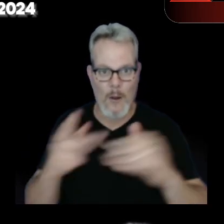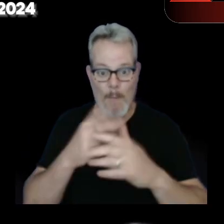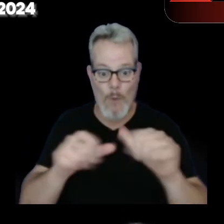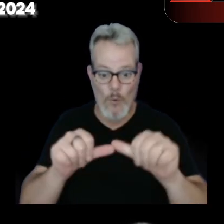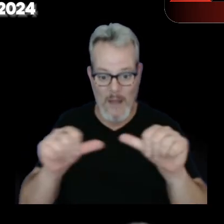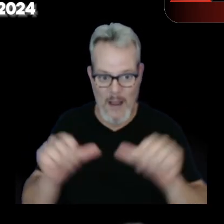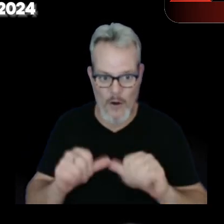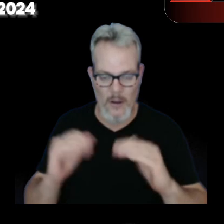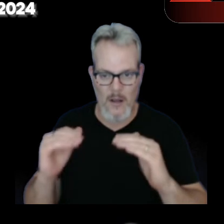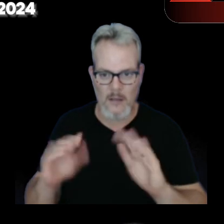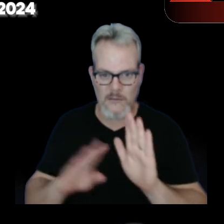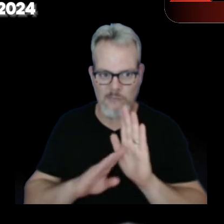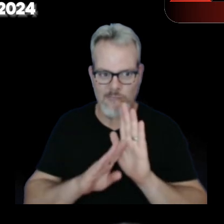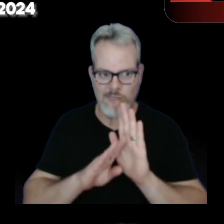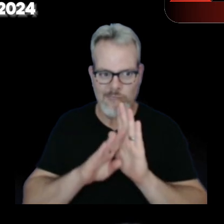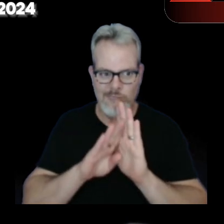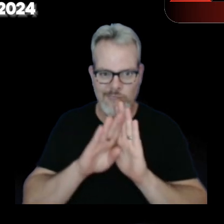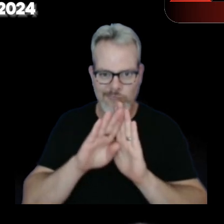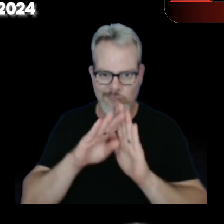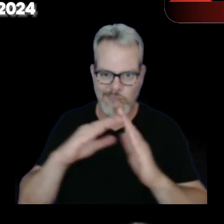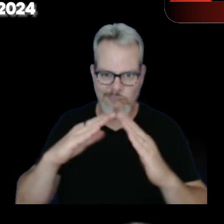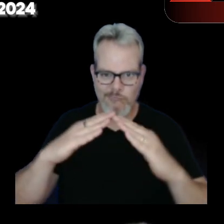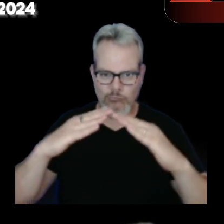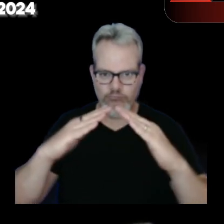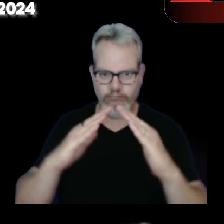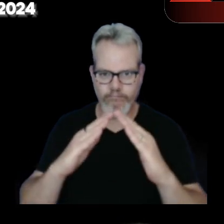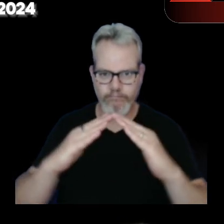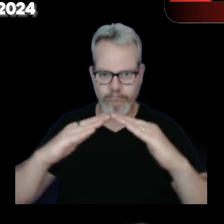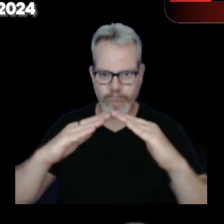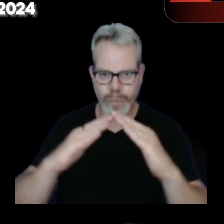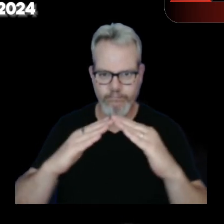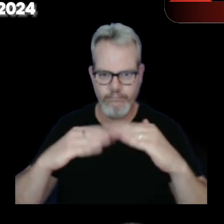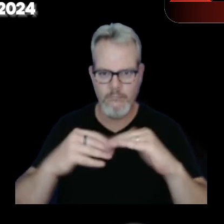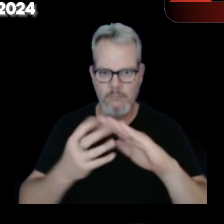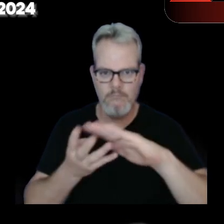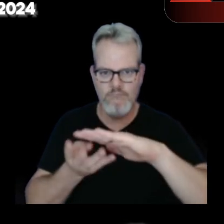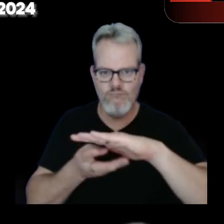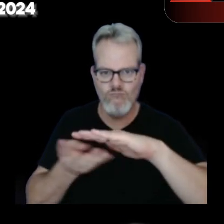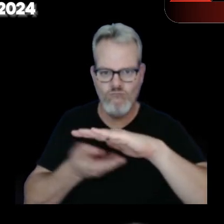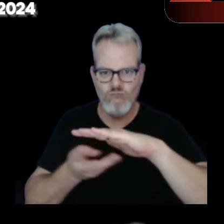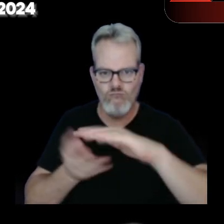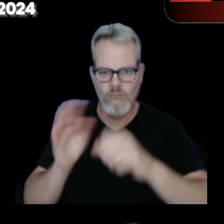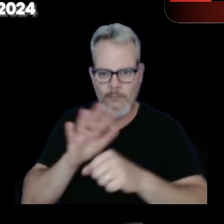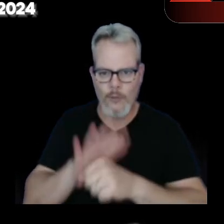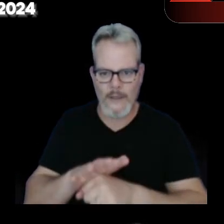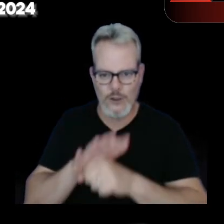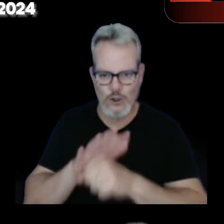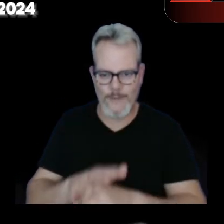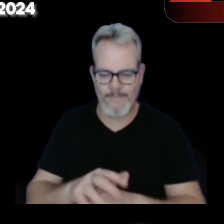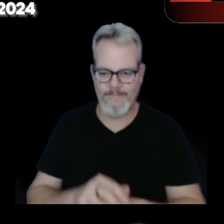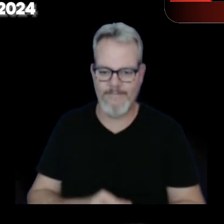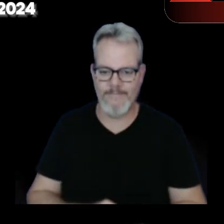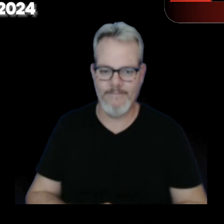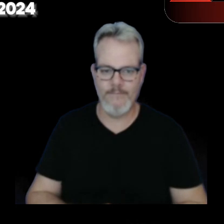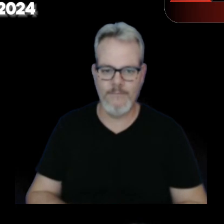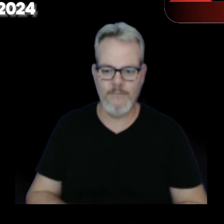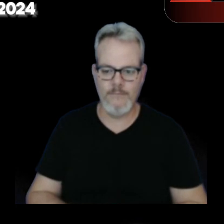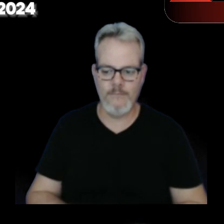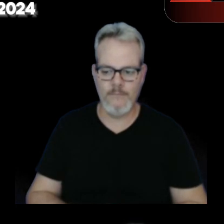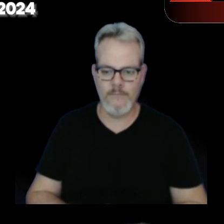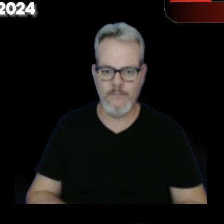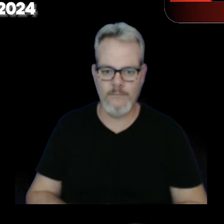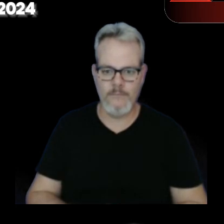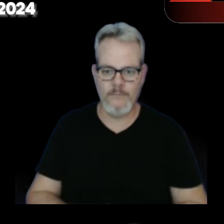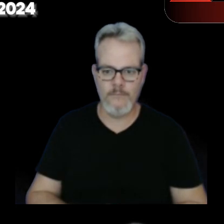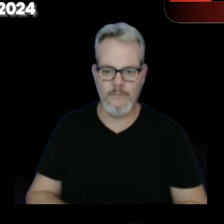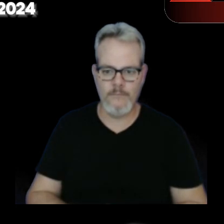uplifting and tilting as magma pressurizes beneath them. So similar story to before, there's no